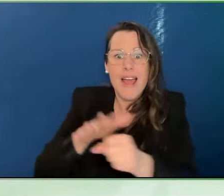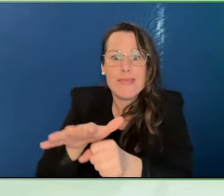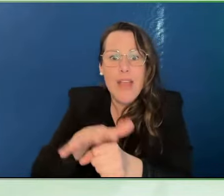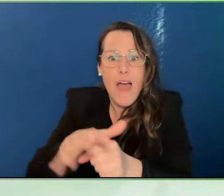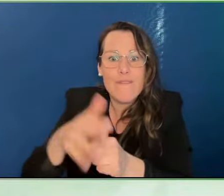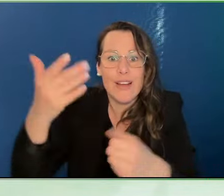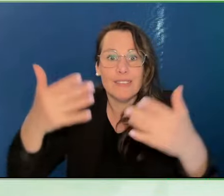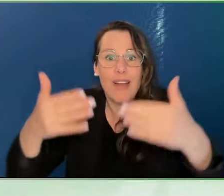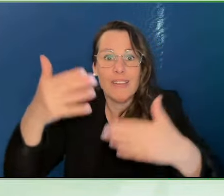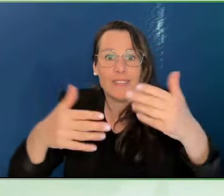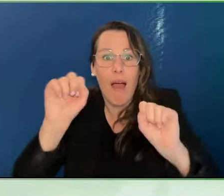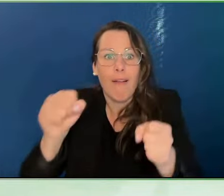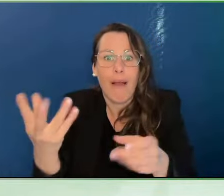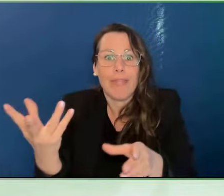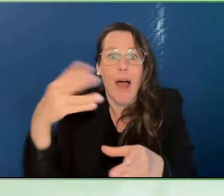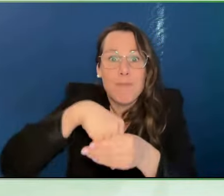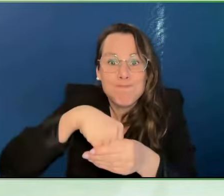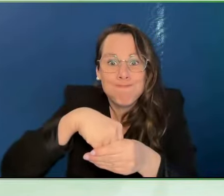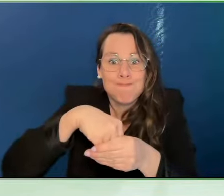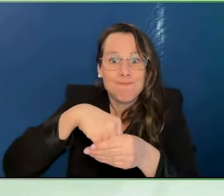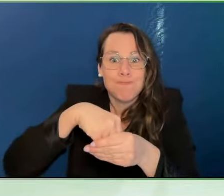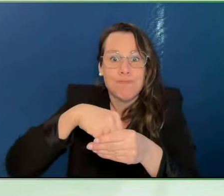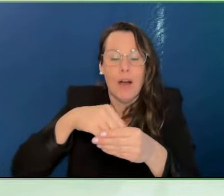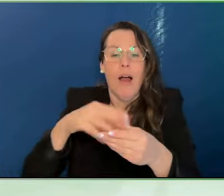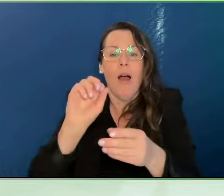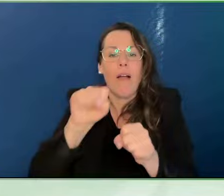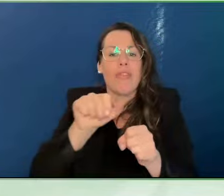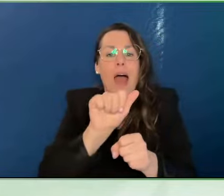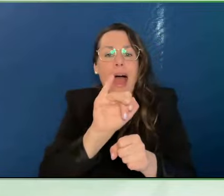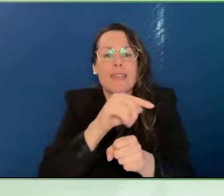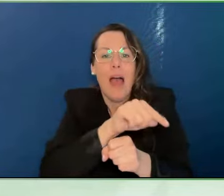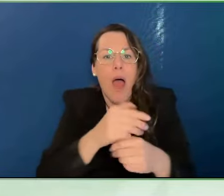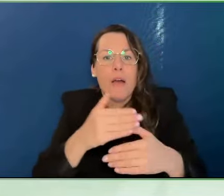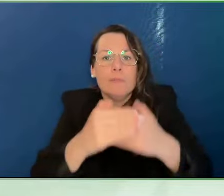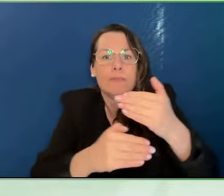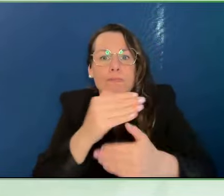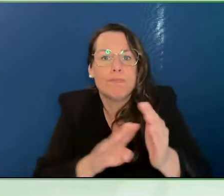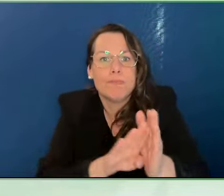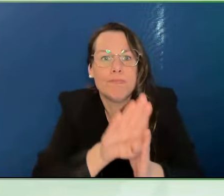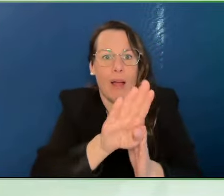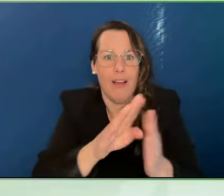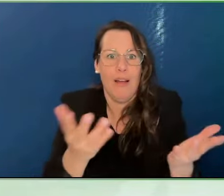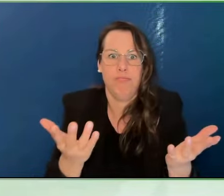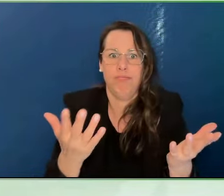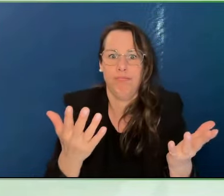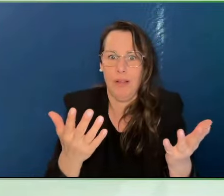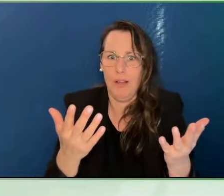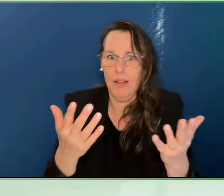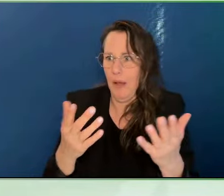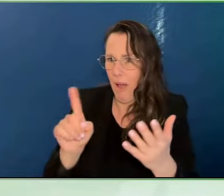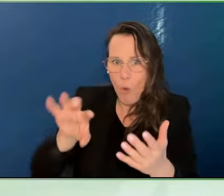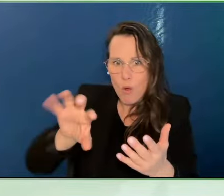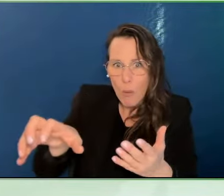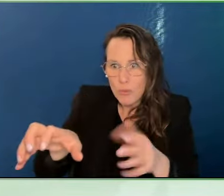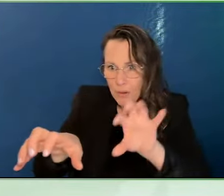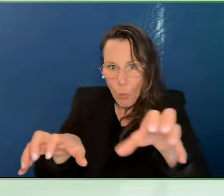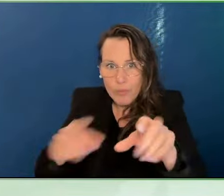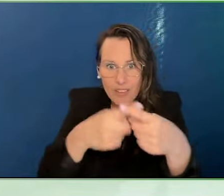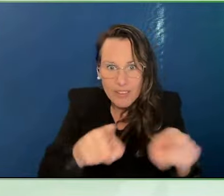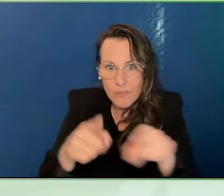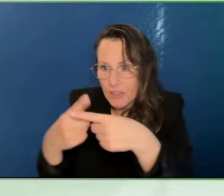critical because you have people on wheelchairs, accessibility of the entire space. You can imagine sometimes you have someone who's